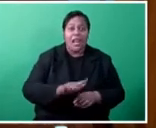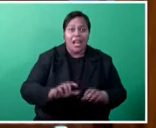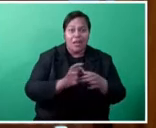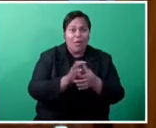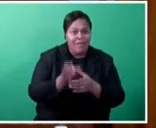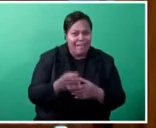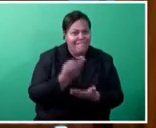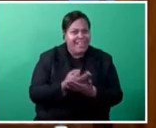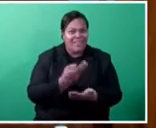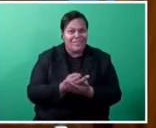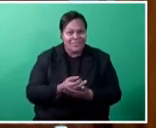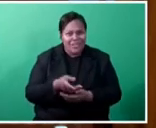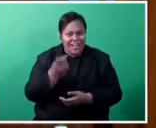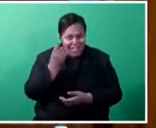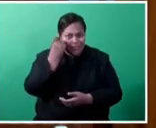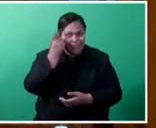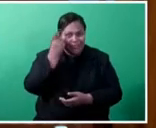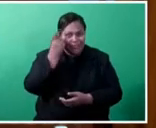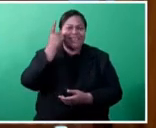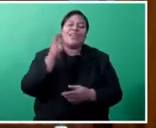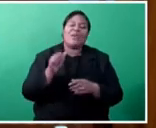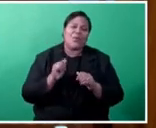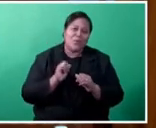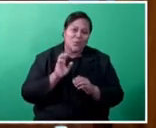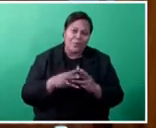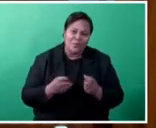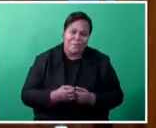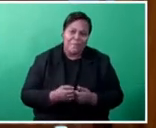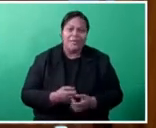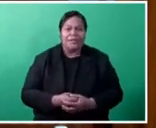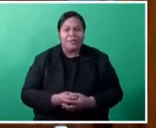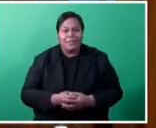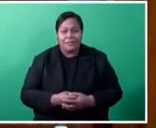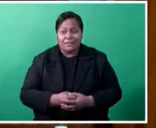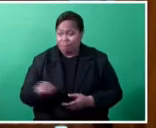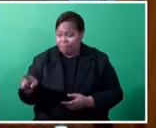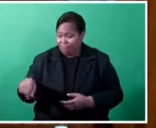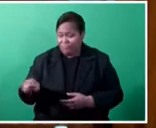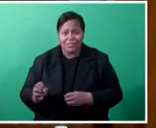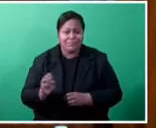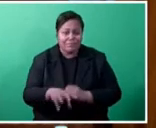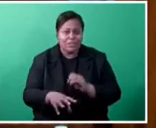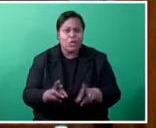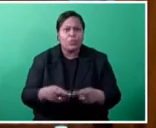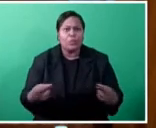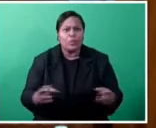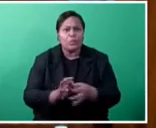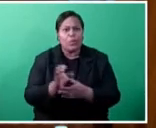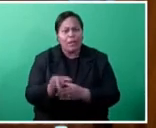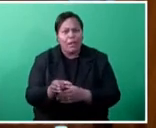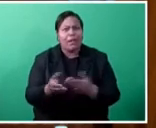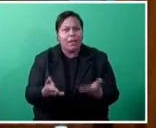literacy consultation workshop. Their professional attributes and contribution to the livelihood of these resource owners has established a platform